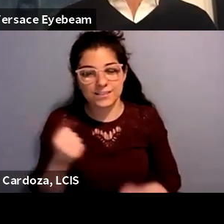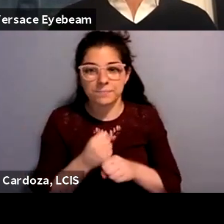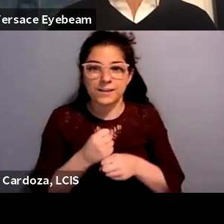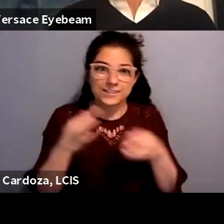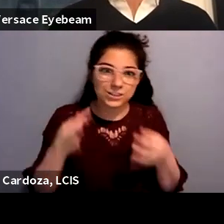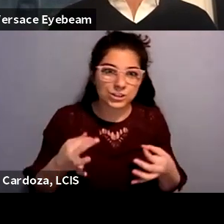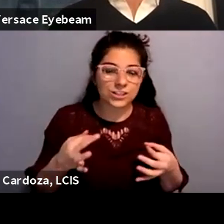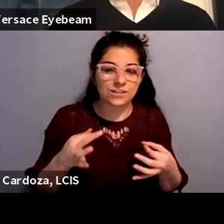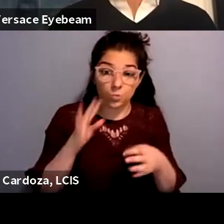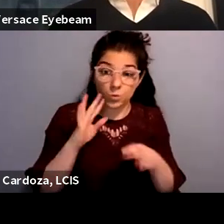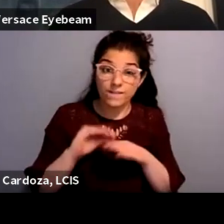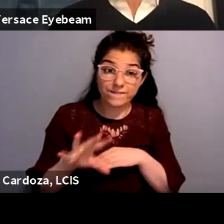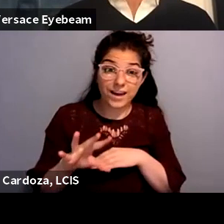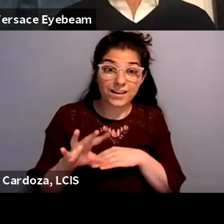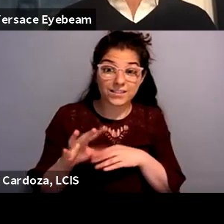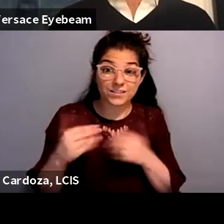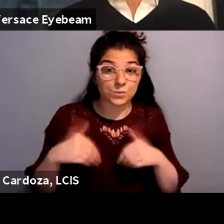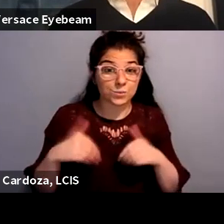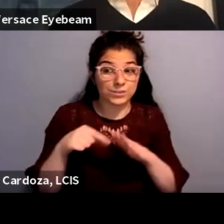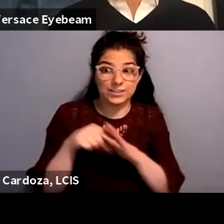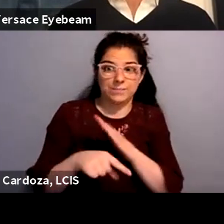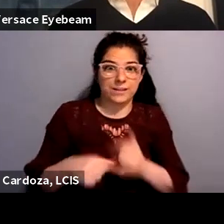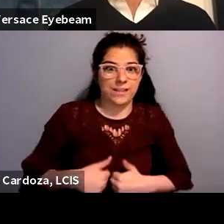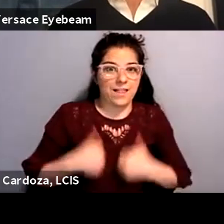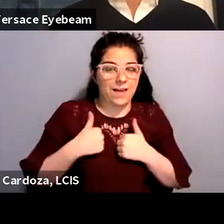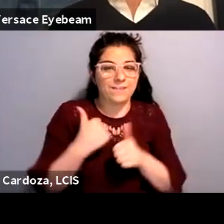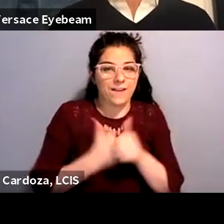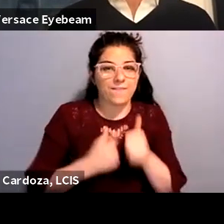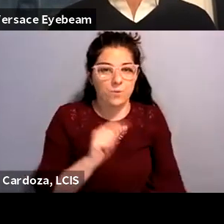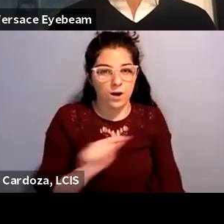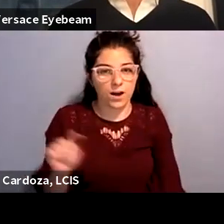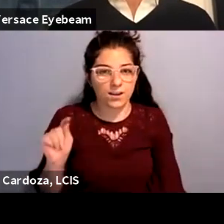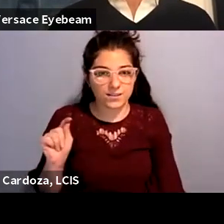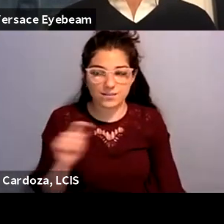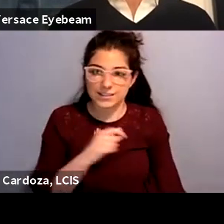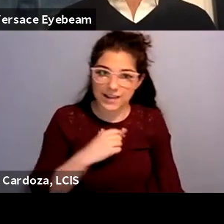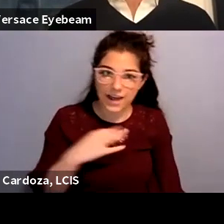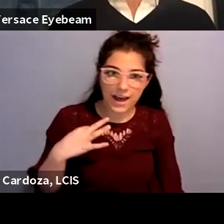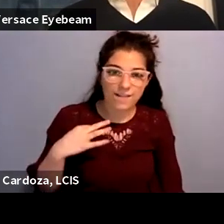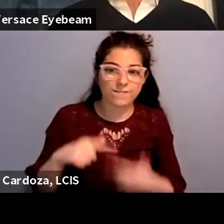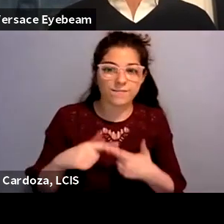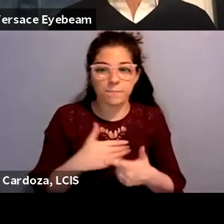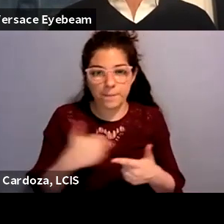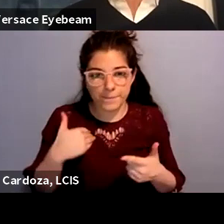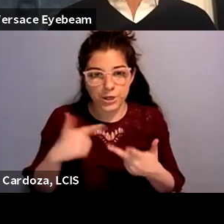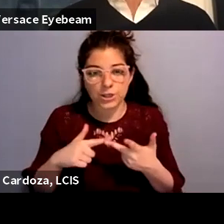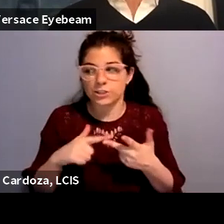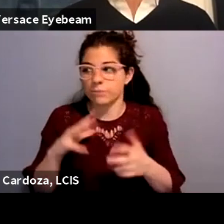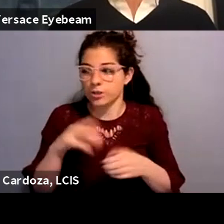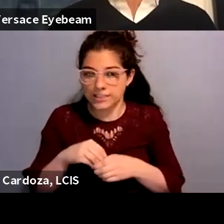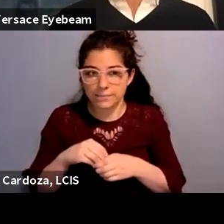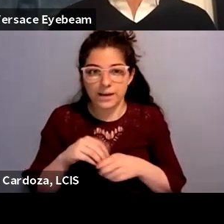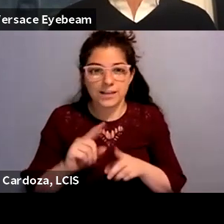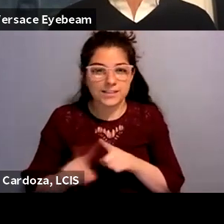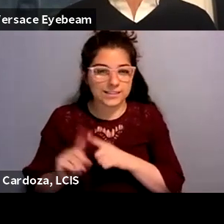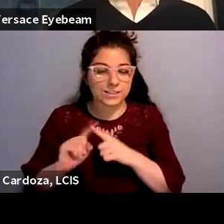that will affect deeply the lives of everyone, you know, staff and members and participants. And